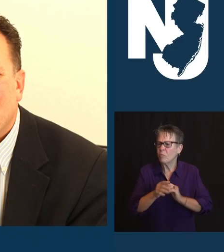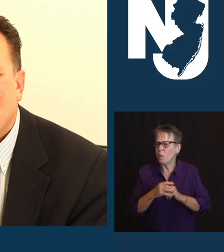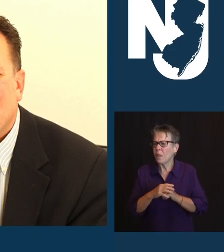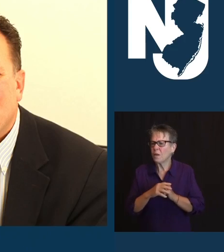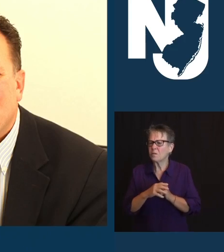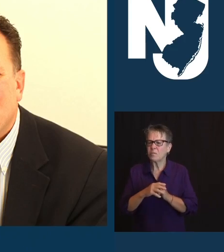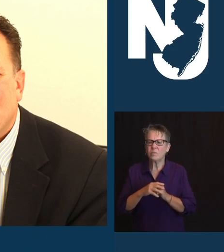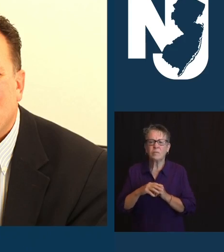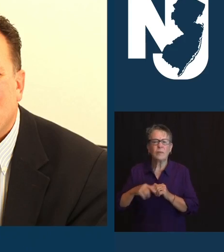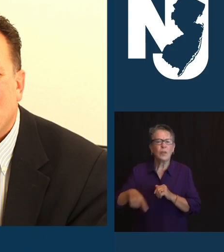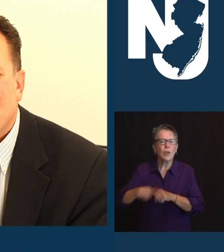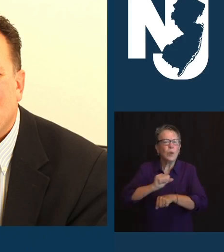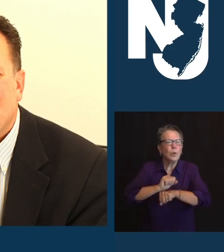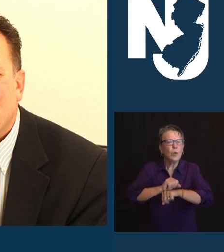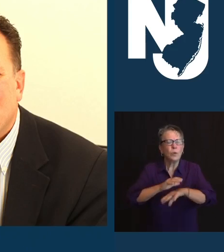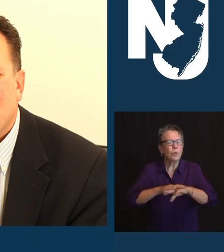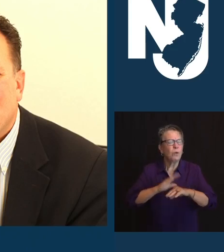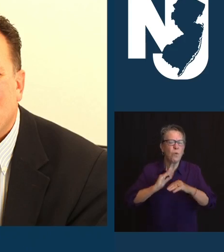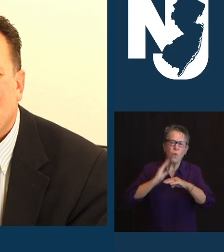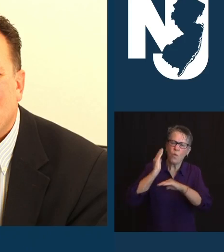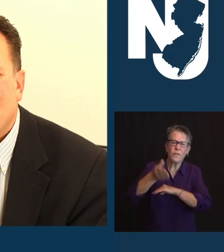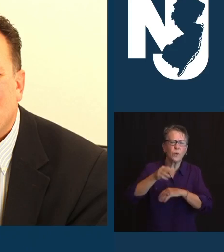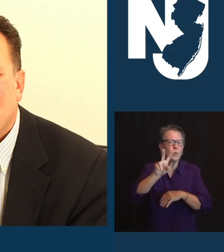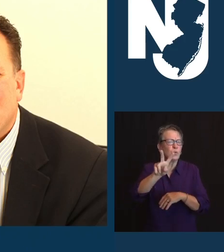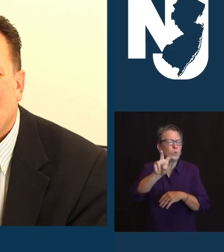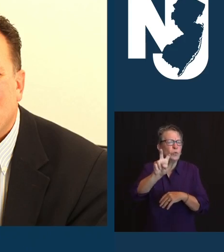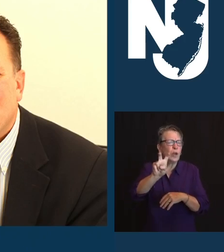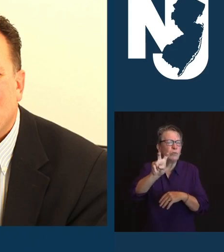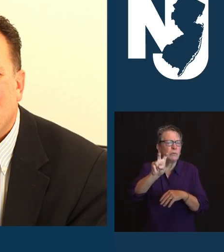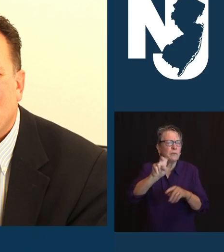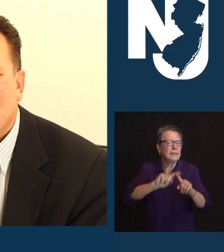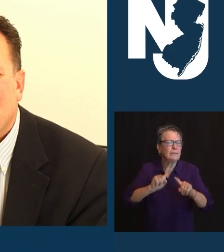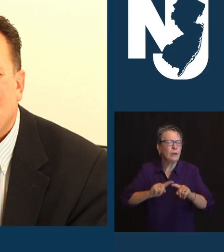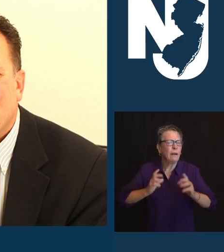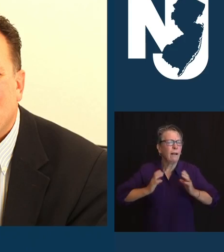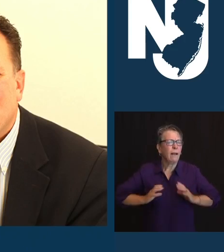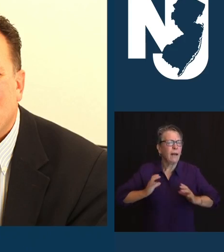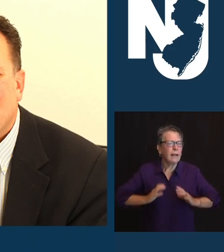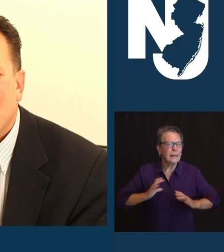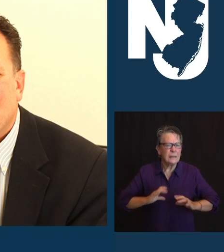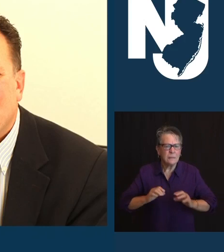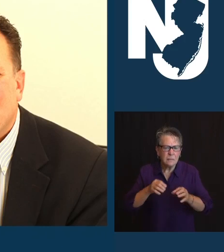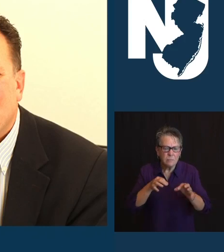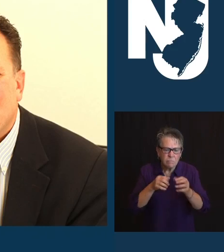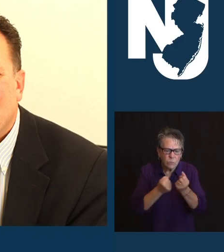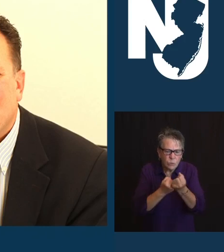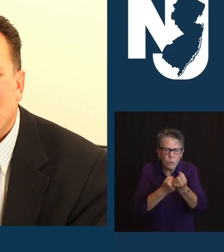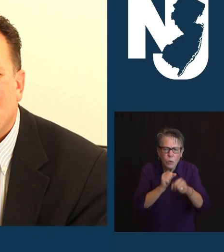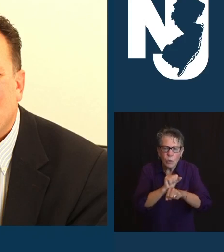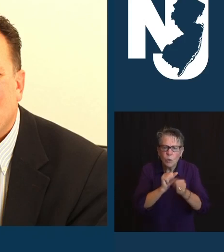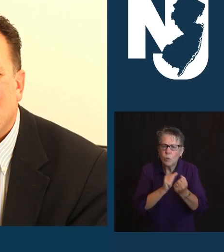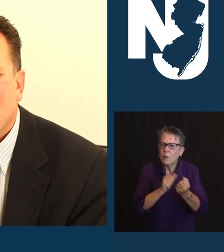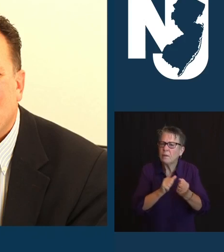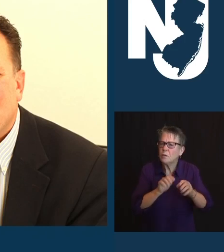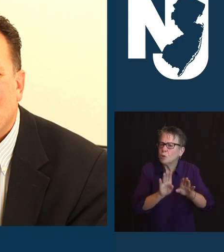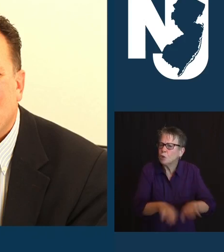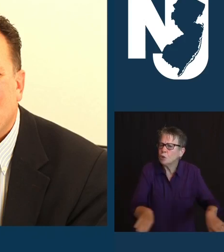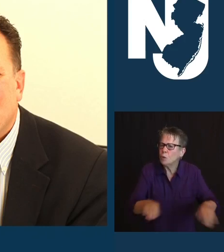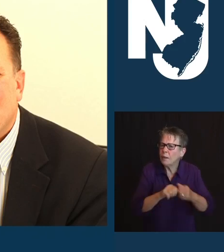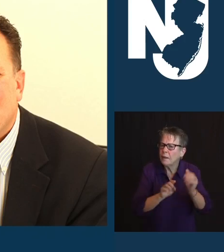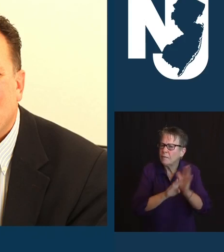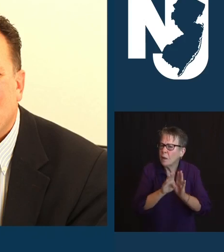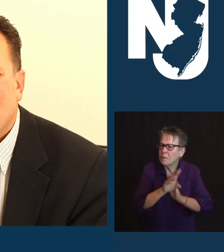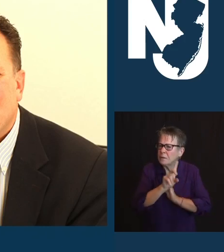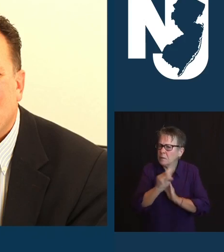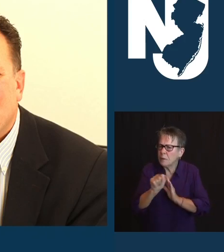With the onset of remote learning, YDC had to quickly make the move to telehealth services. Executive Director